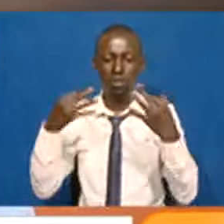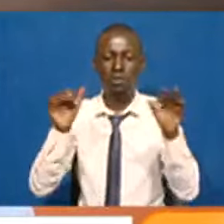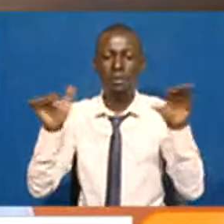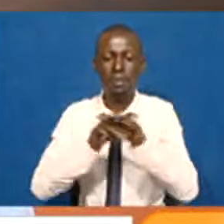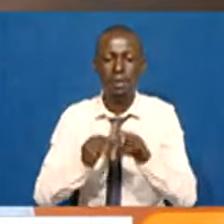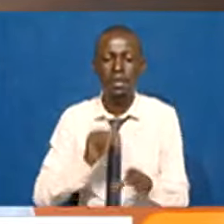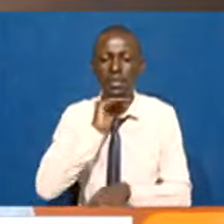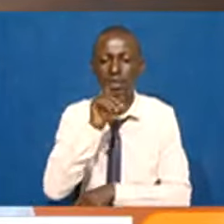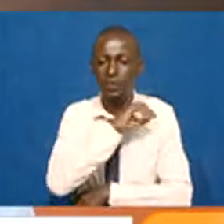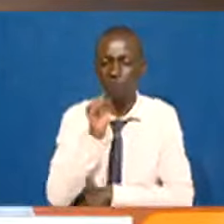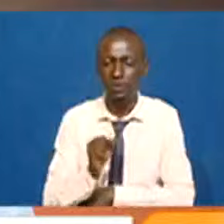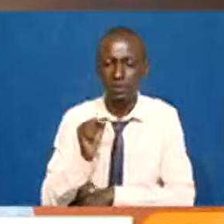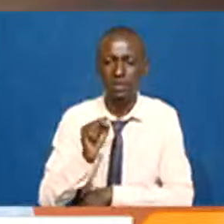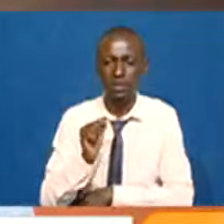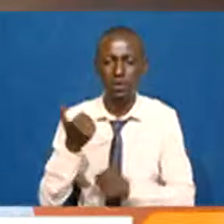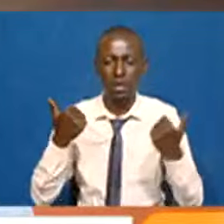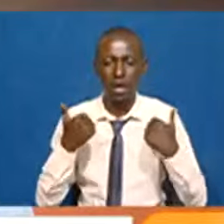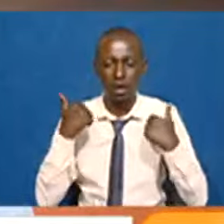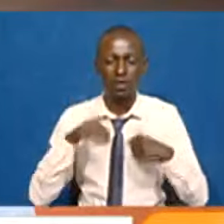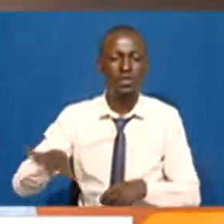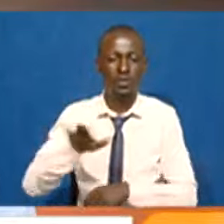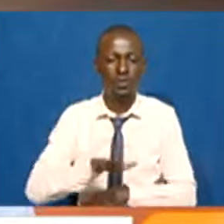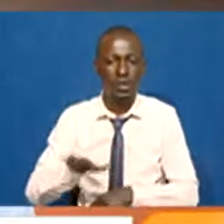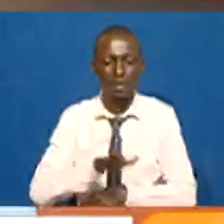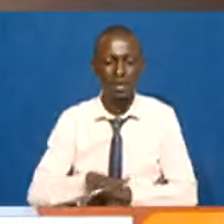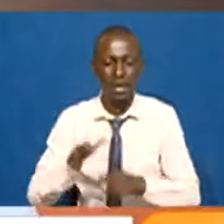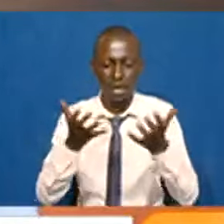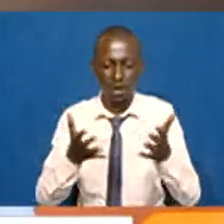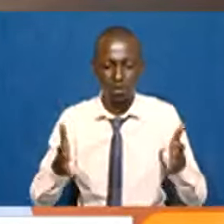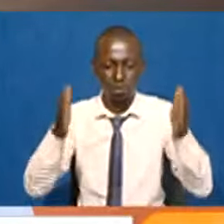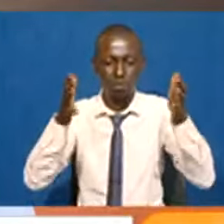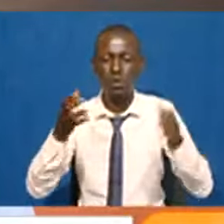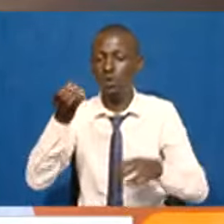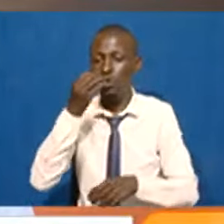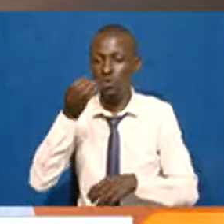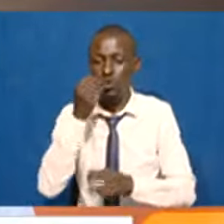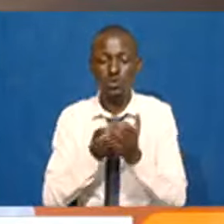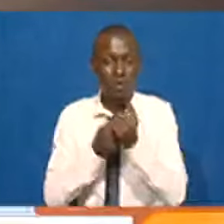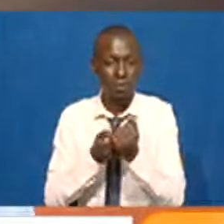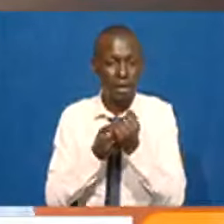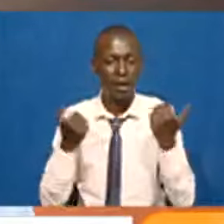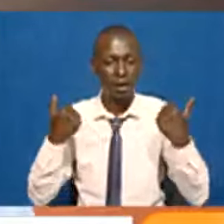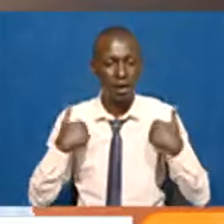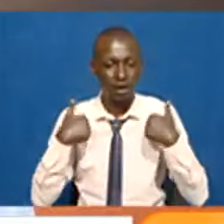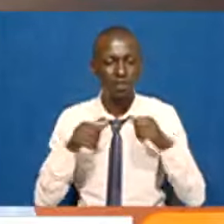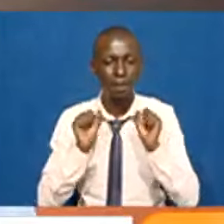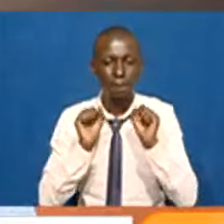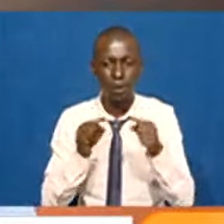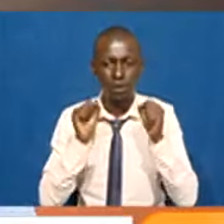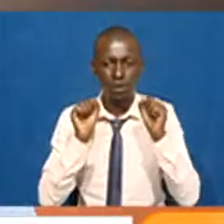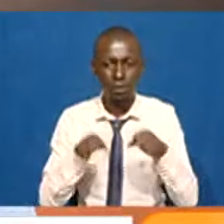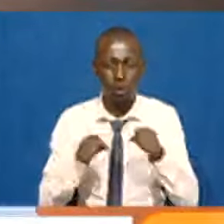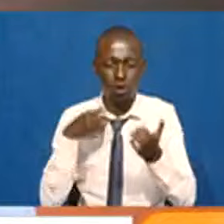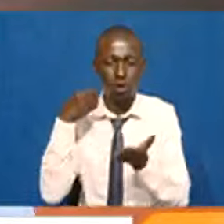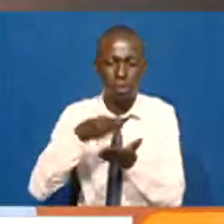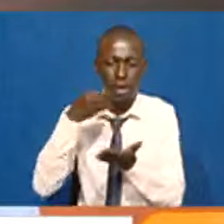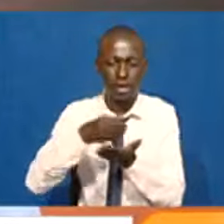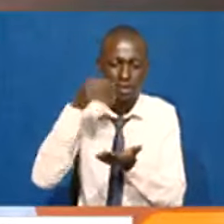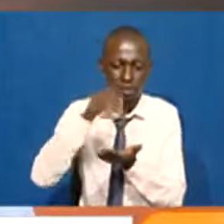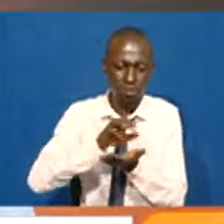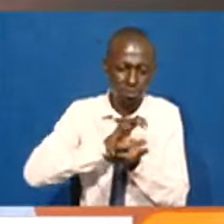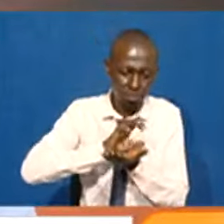And that's why we have food basket. Okay. We are partnering with a partner to ensure that we are able to give money as